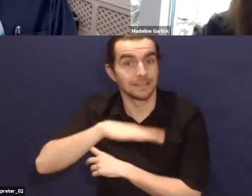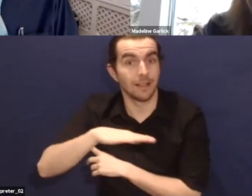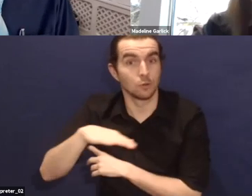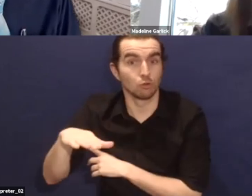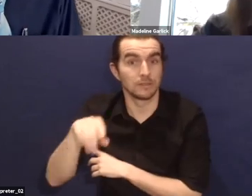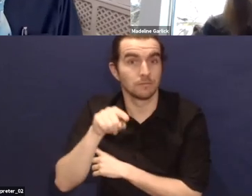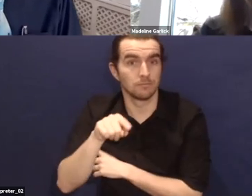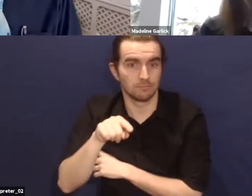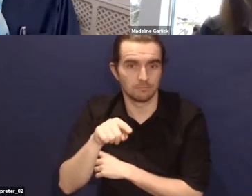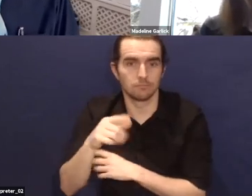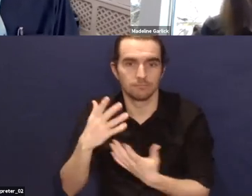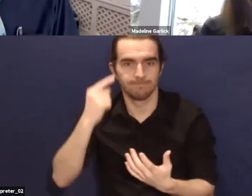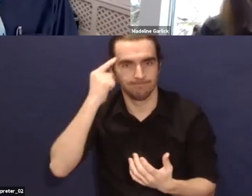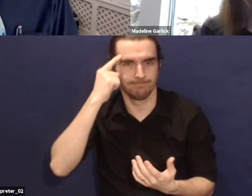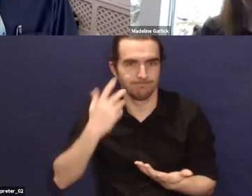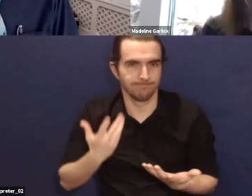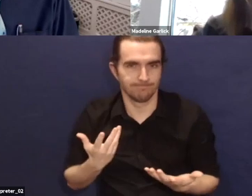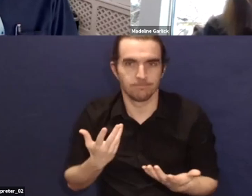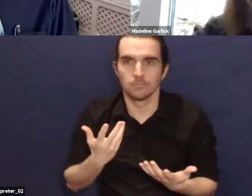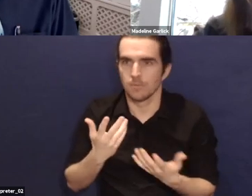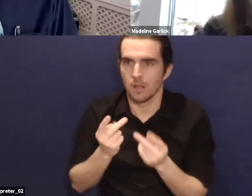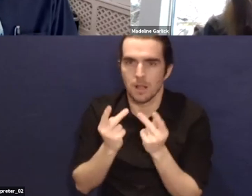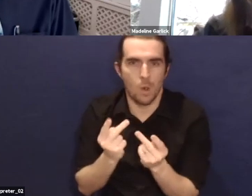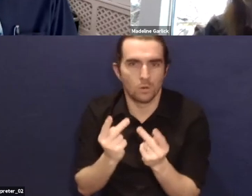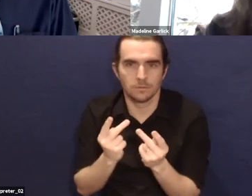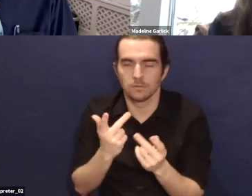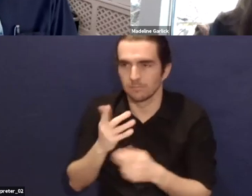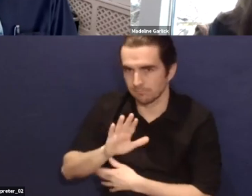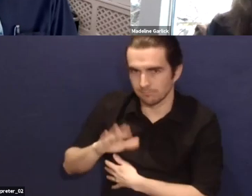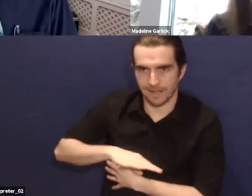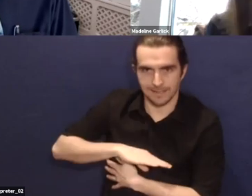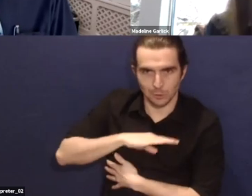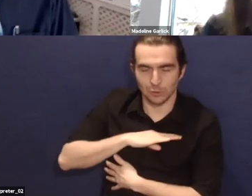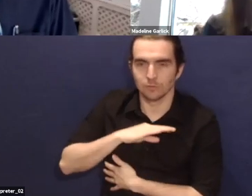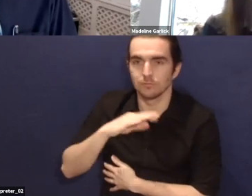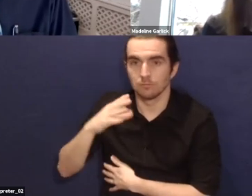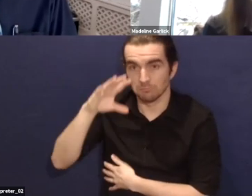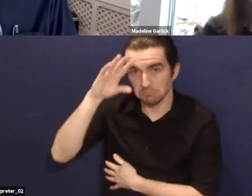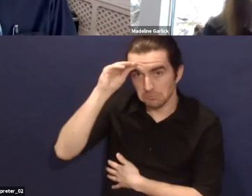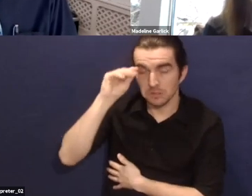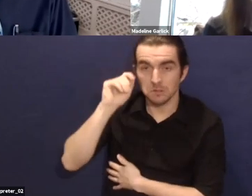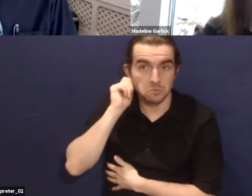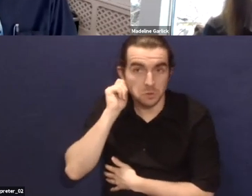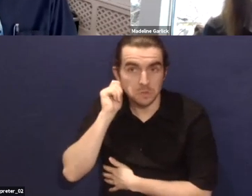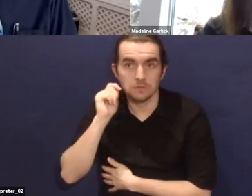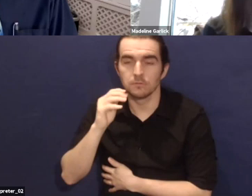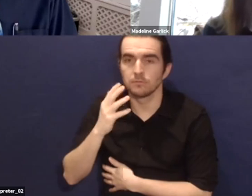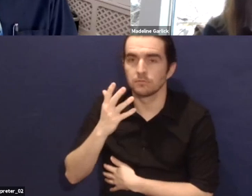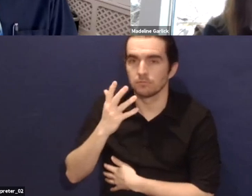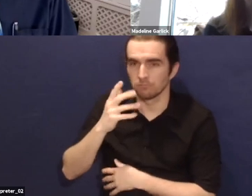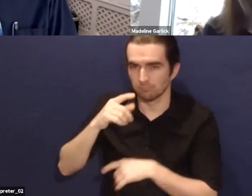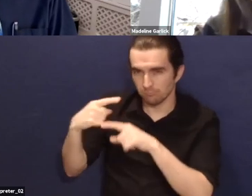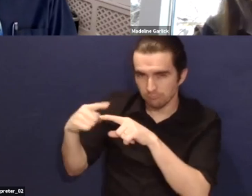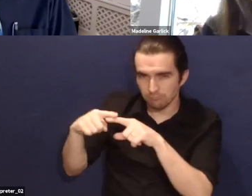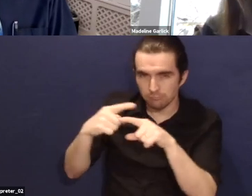And that is also enshrined in the Global Compact in important ways. And I think the COVID-19 crisis has underlined to us the importance of ensuring